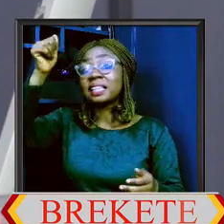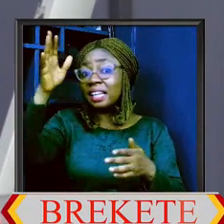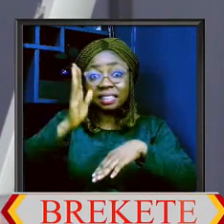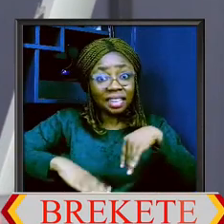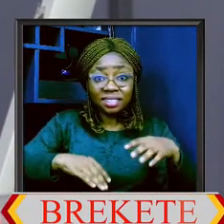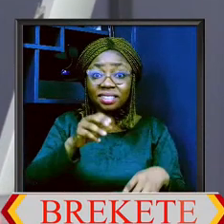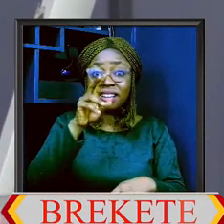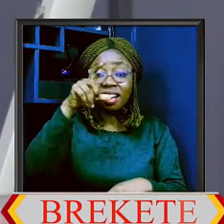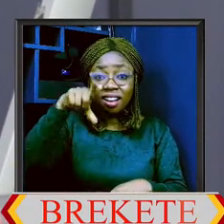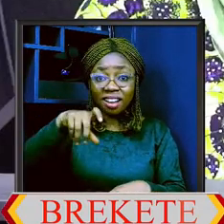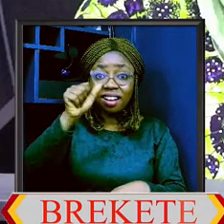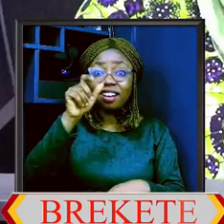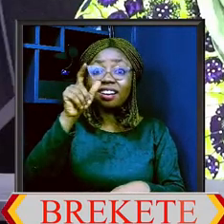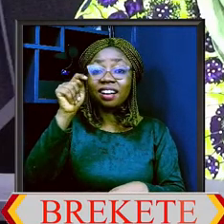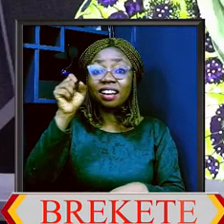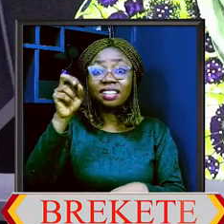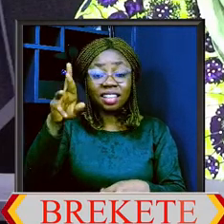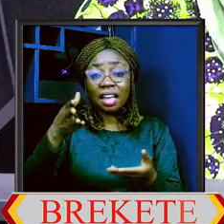one